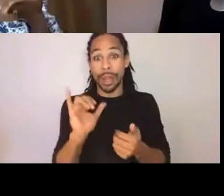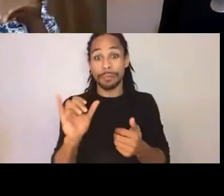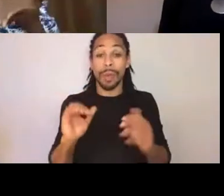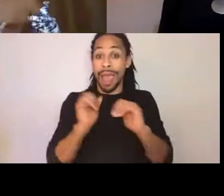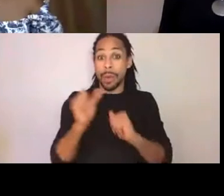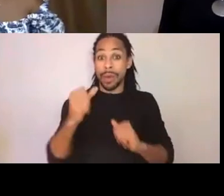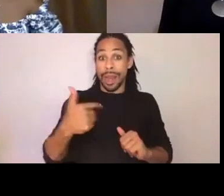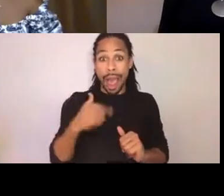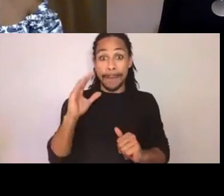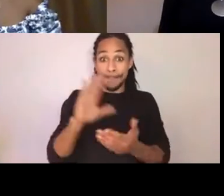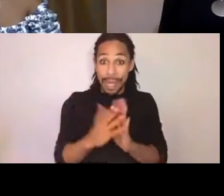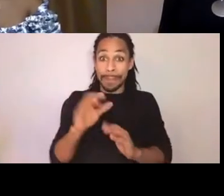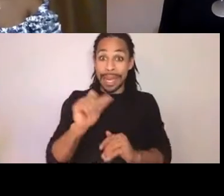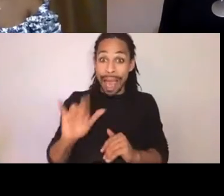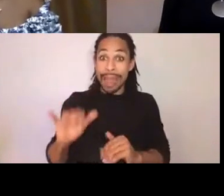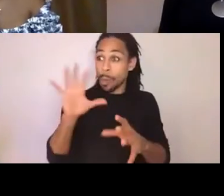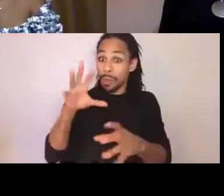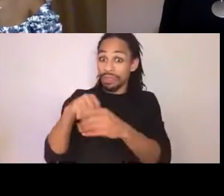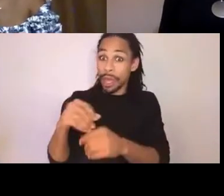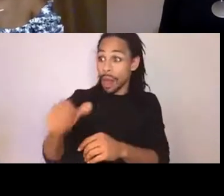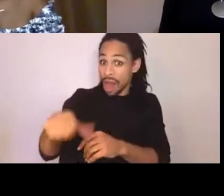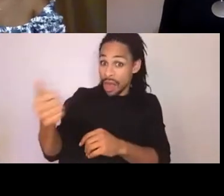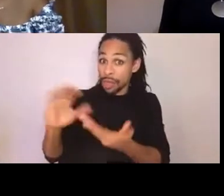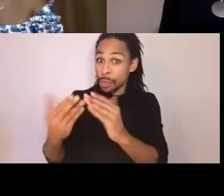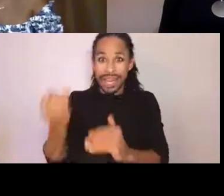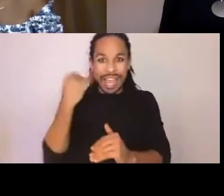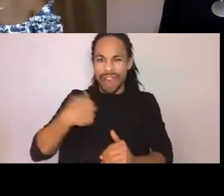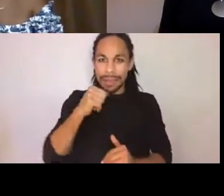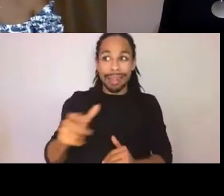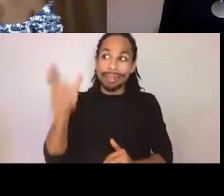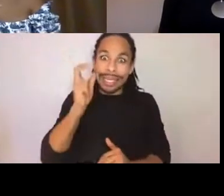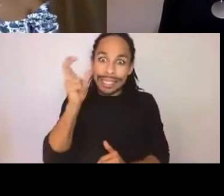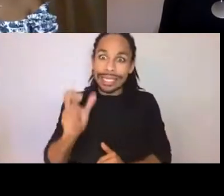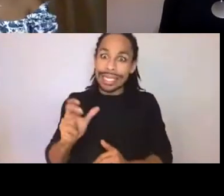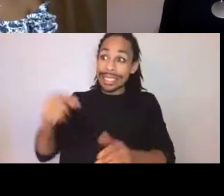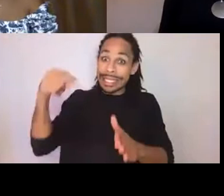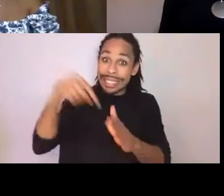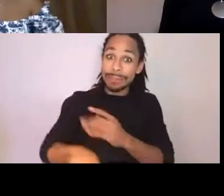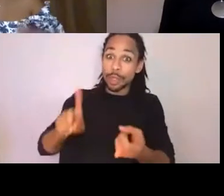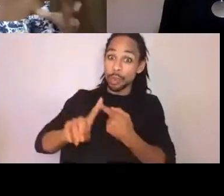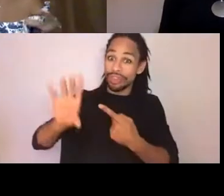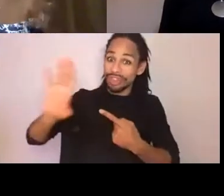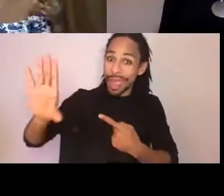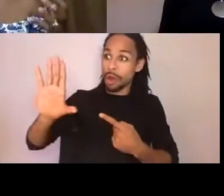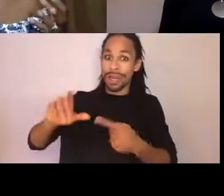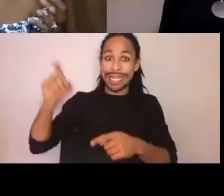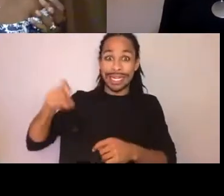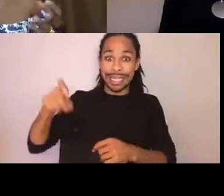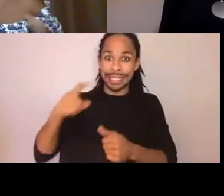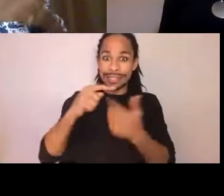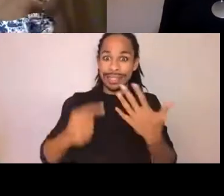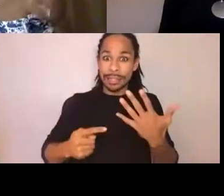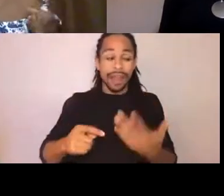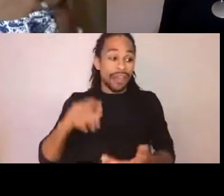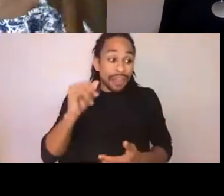or myself if I'm not deeply listening to the needs of them, right? There's a reason why grassroots